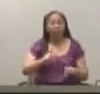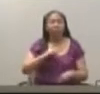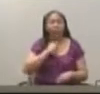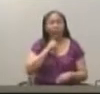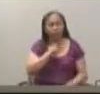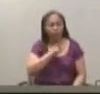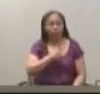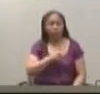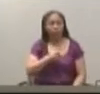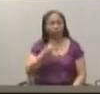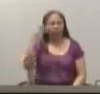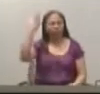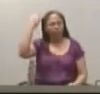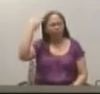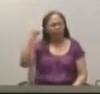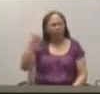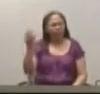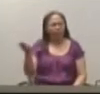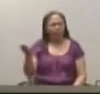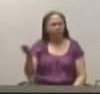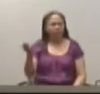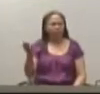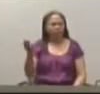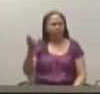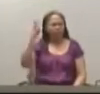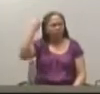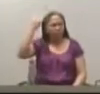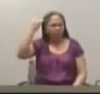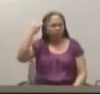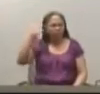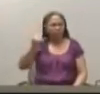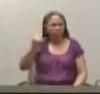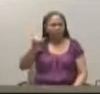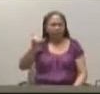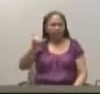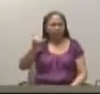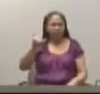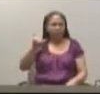Why? Why? Why would God,